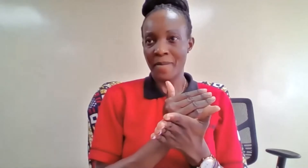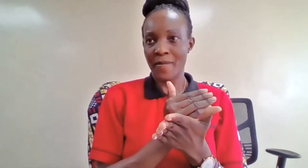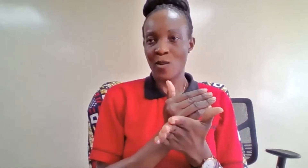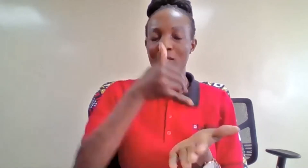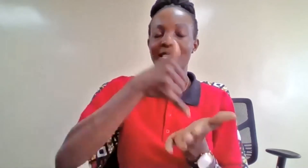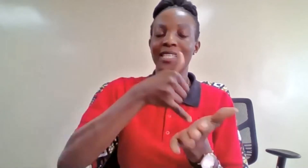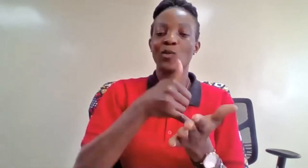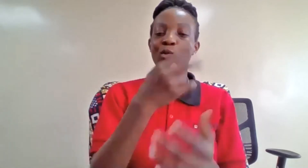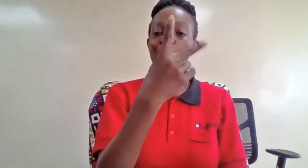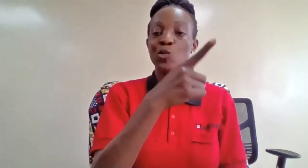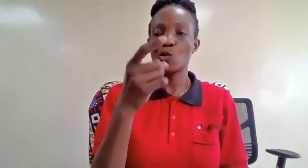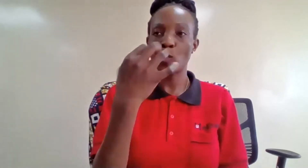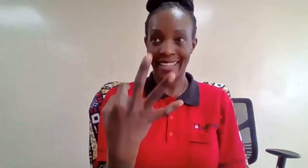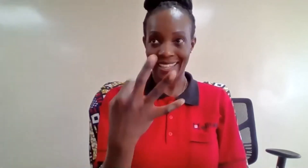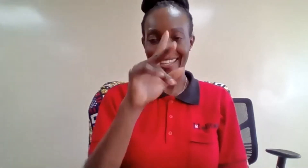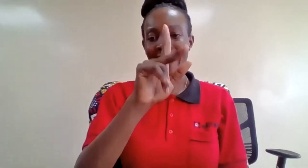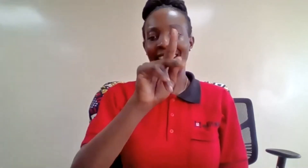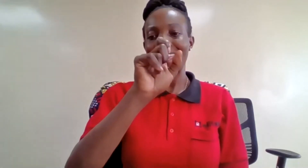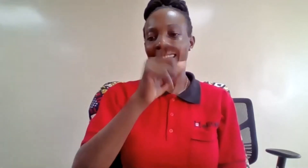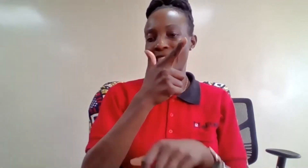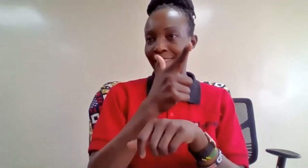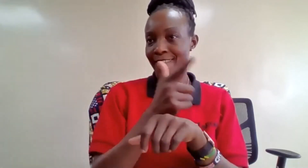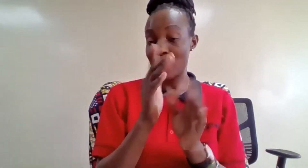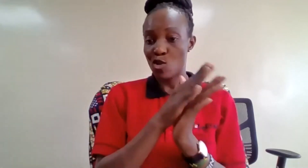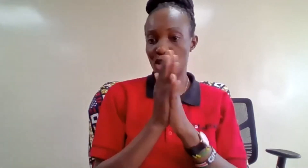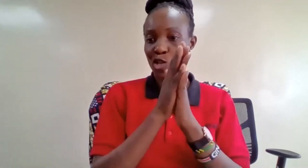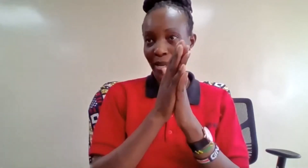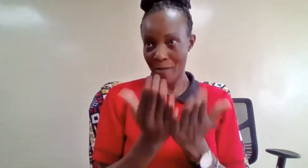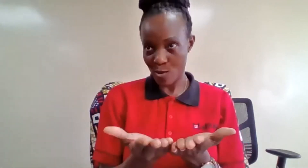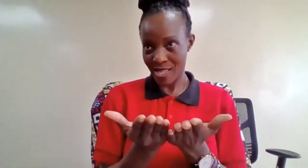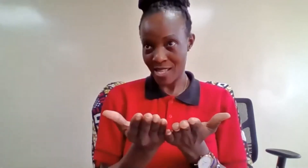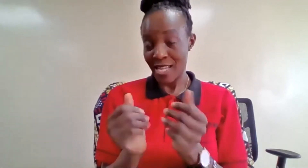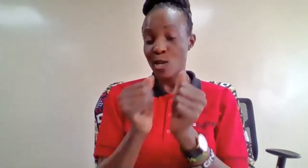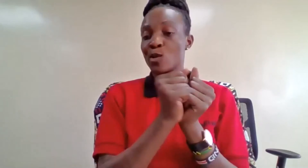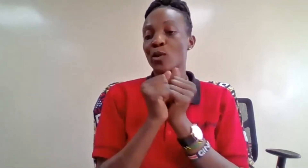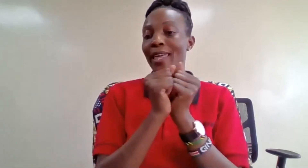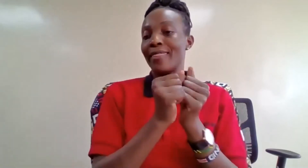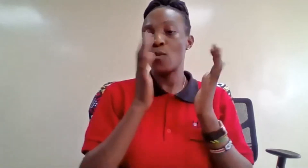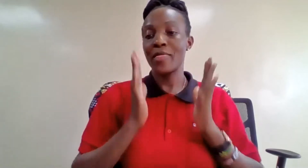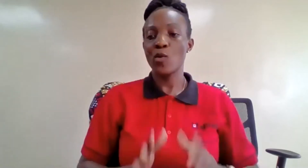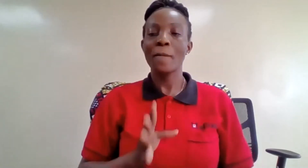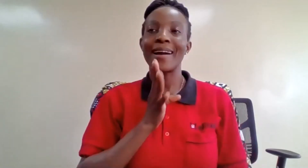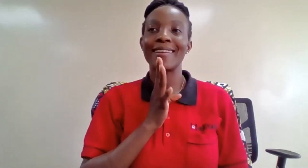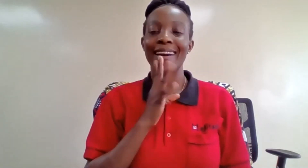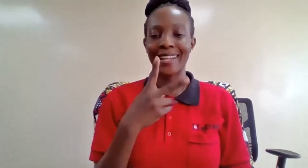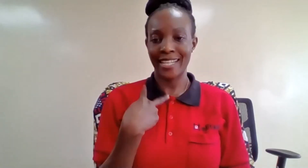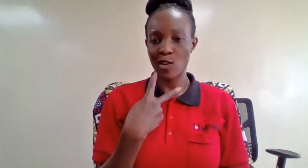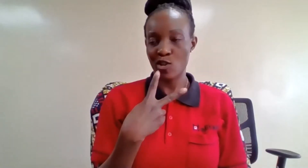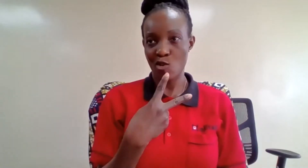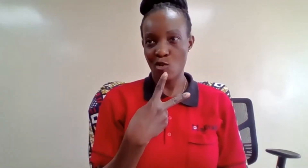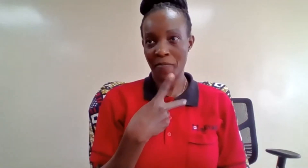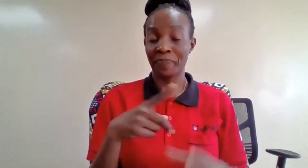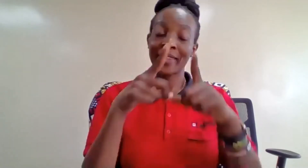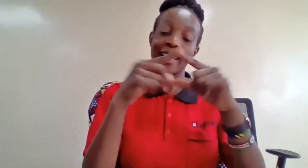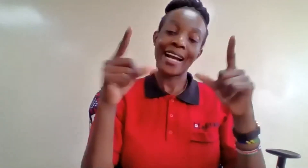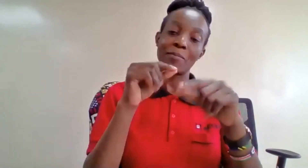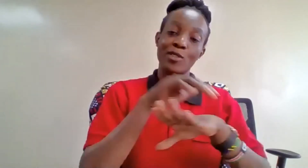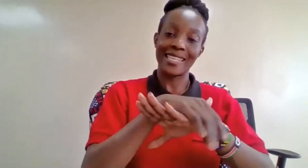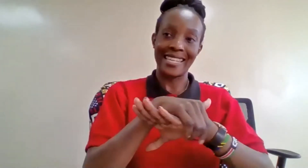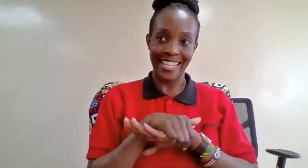brought accessibility closer for children with disability. And what we were doing is packaging our accessible digital